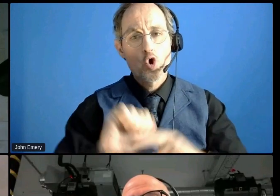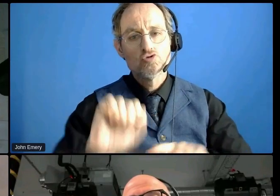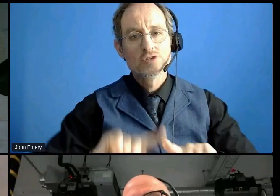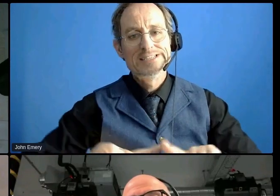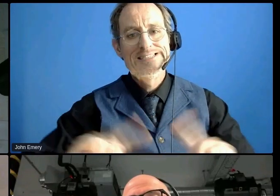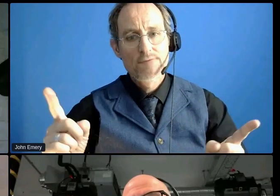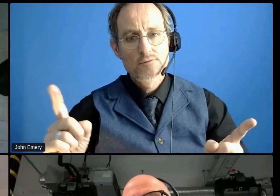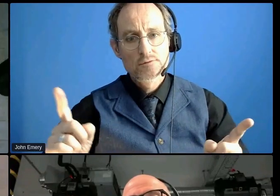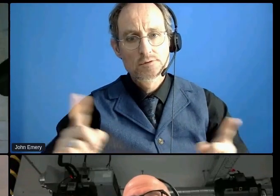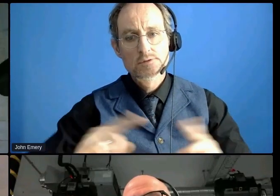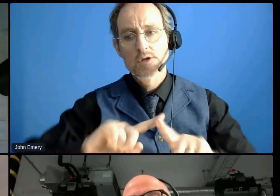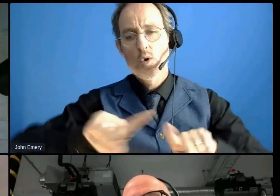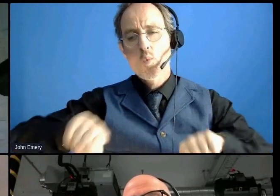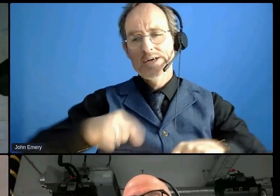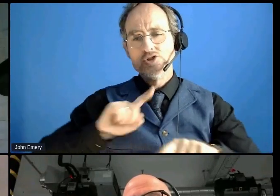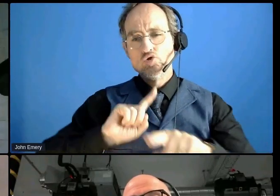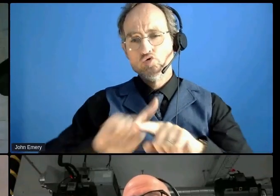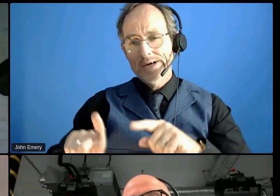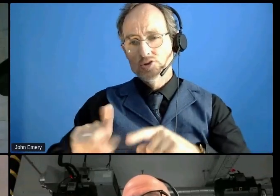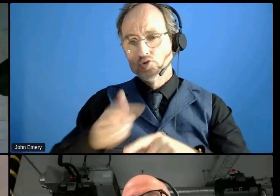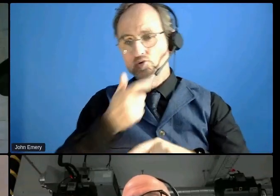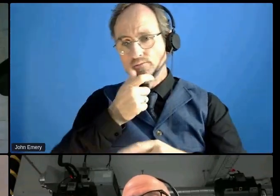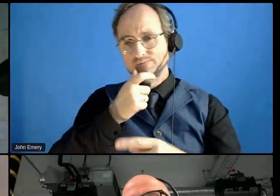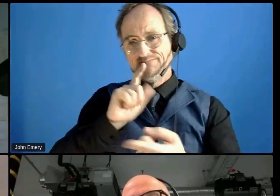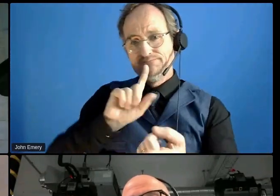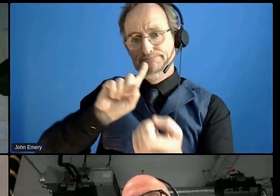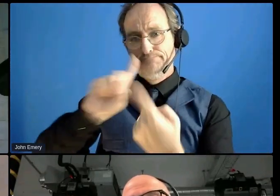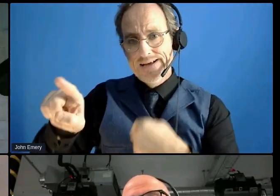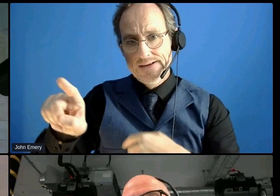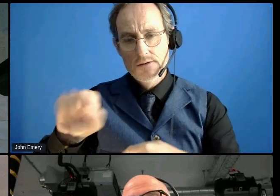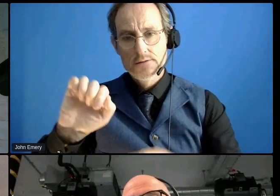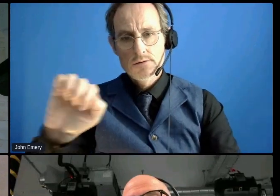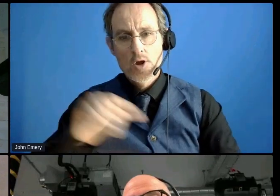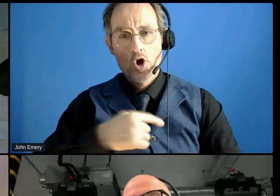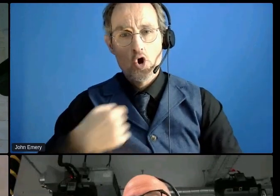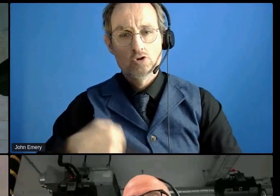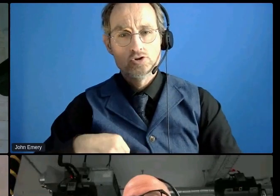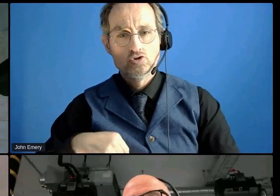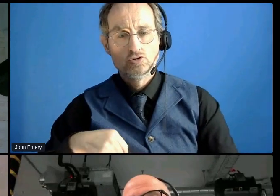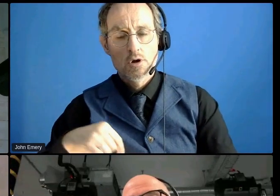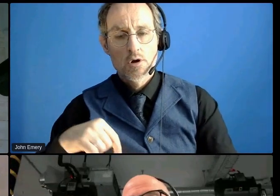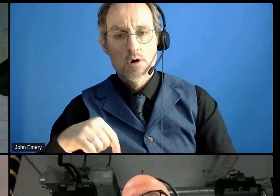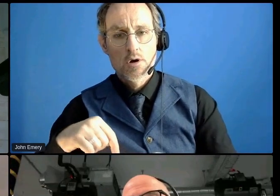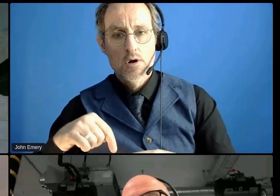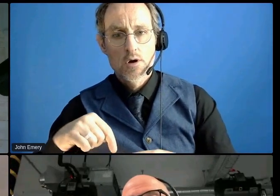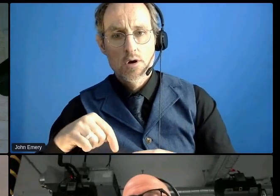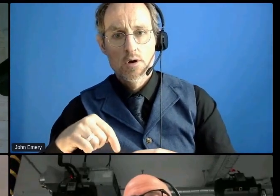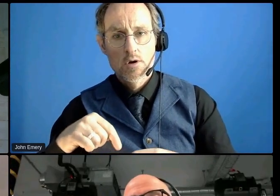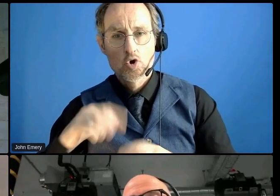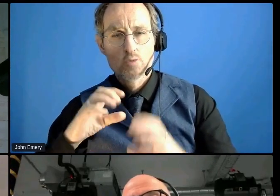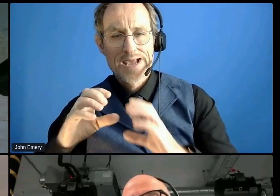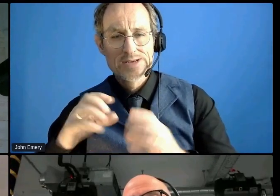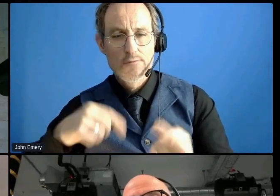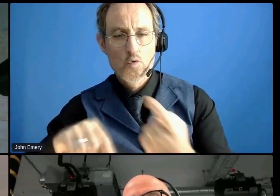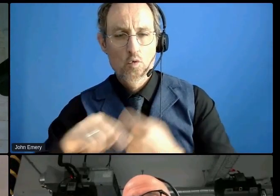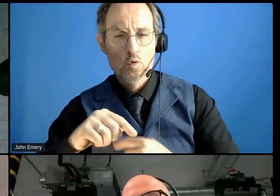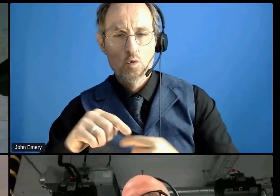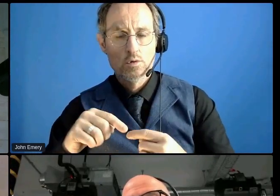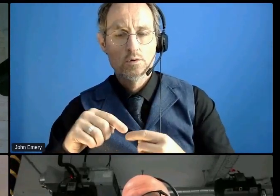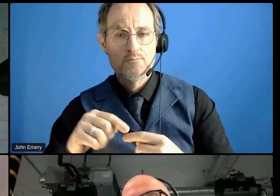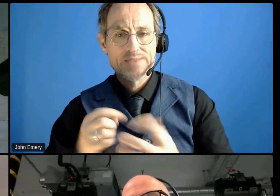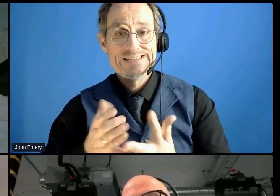commitments template that says, okay, what commitment are you going to work towards belonging and culture in